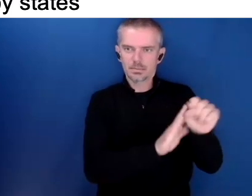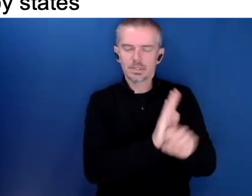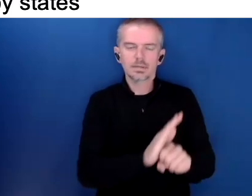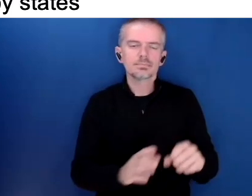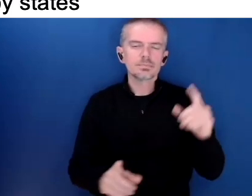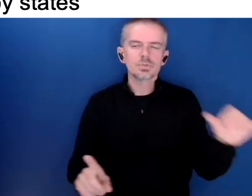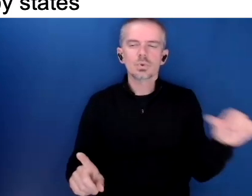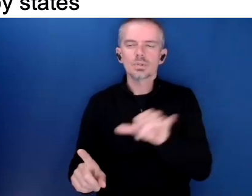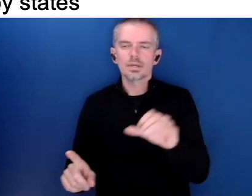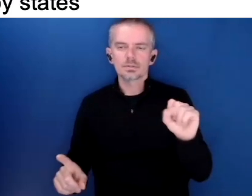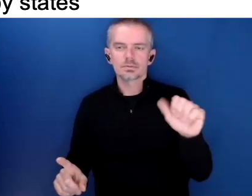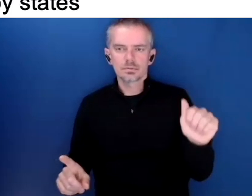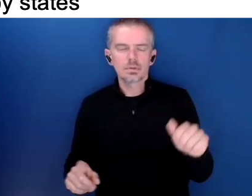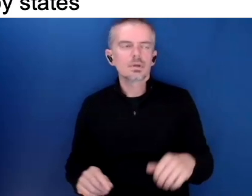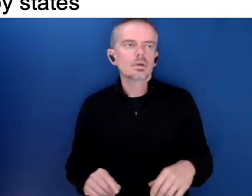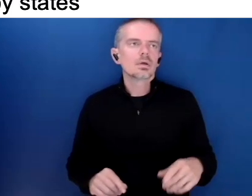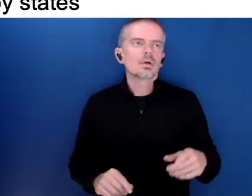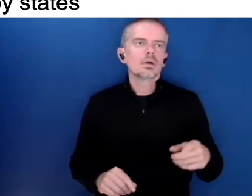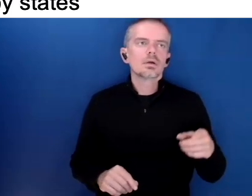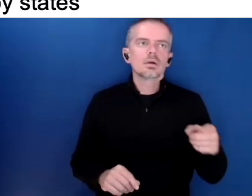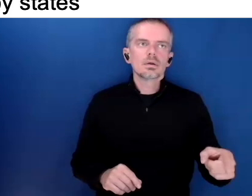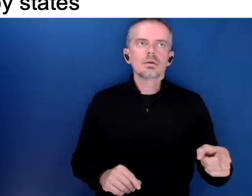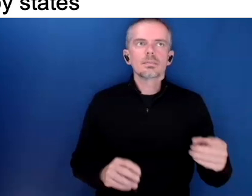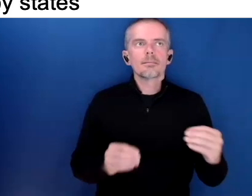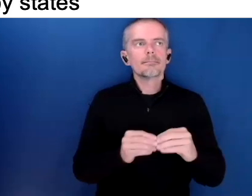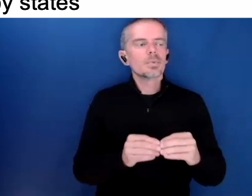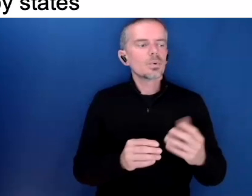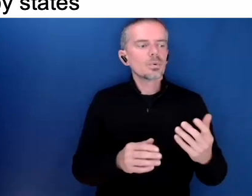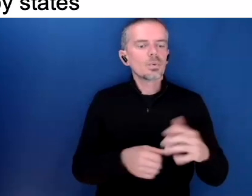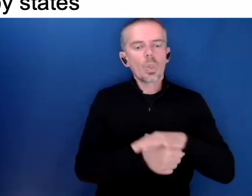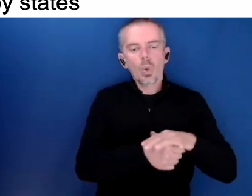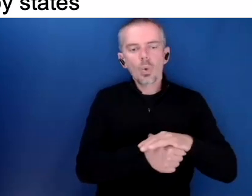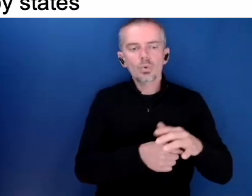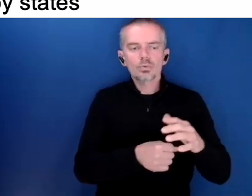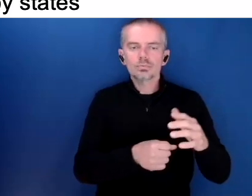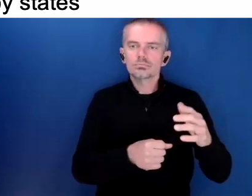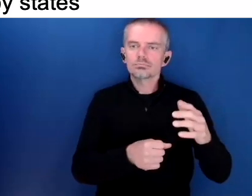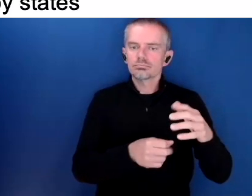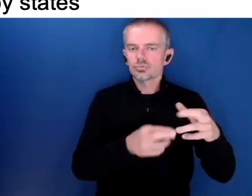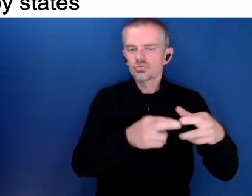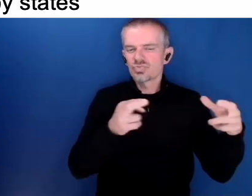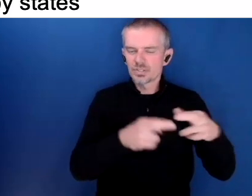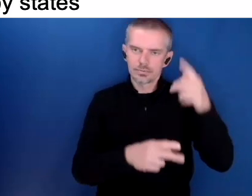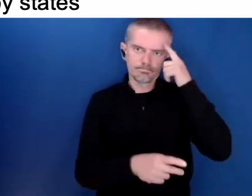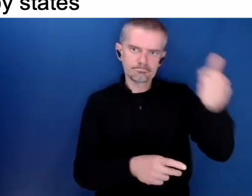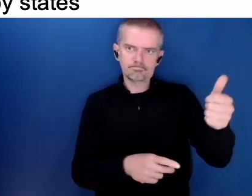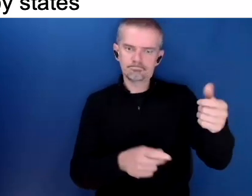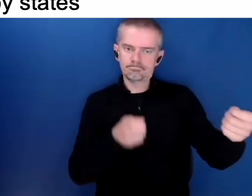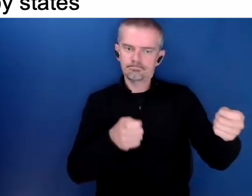stewardship agreements, this feature allows for more local or regional decision making about how project revenues get